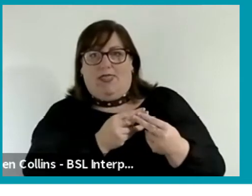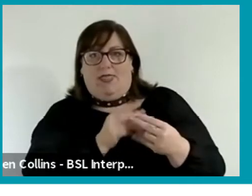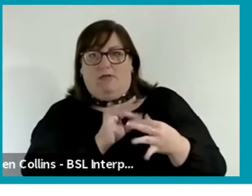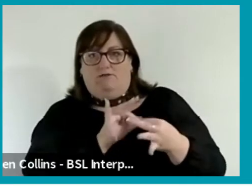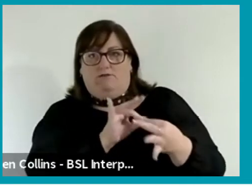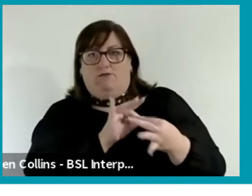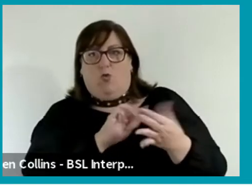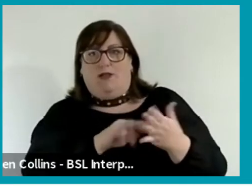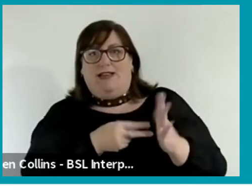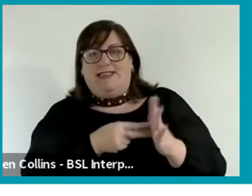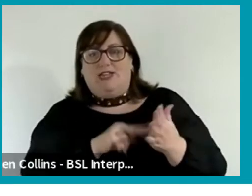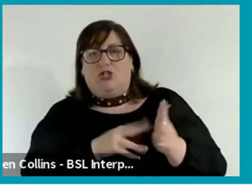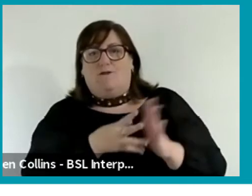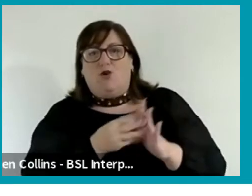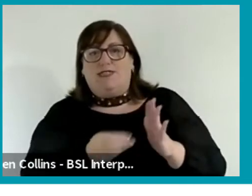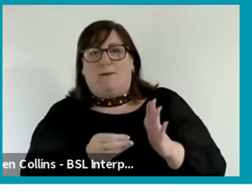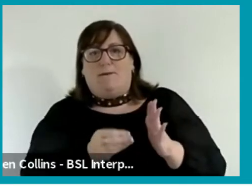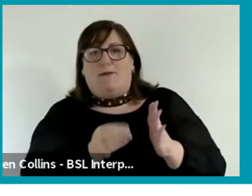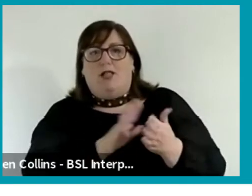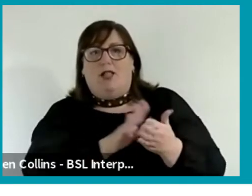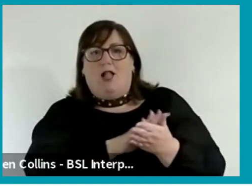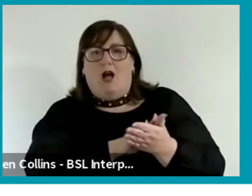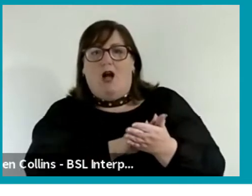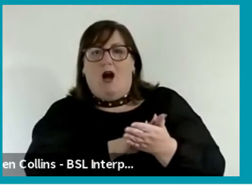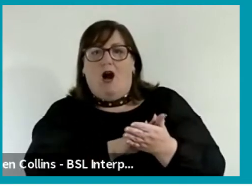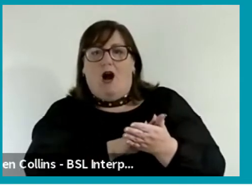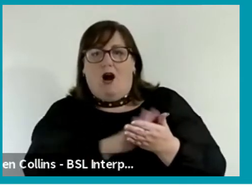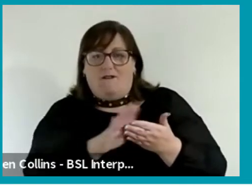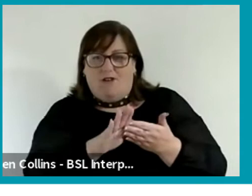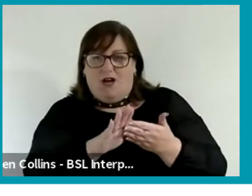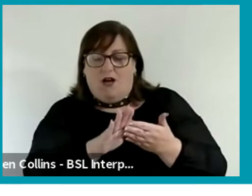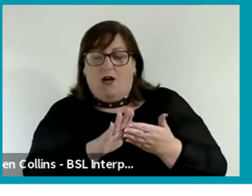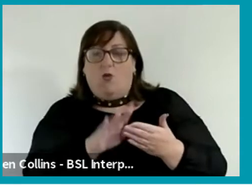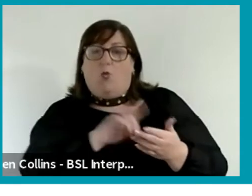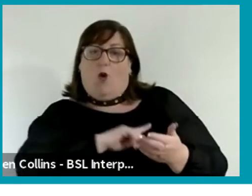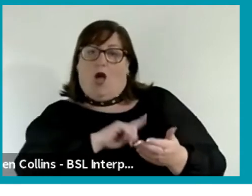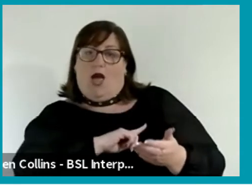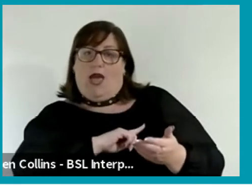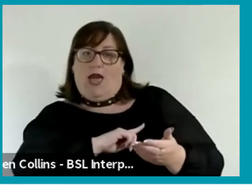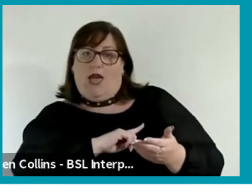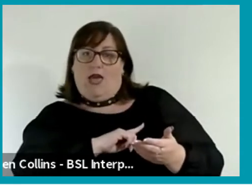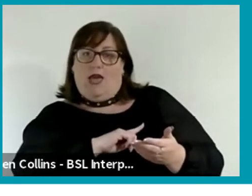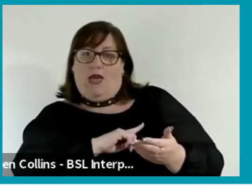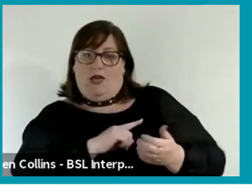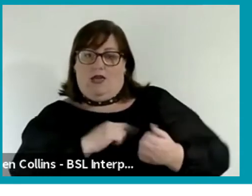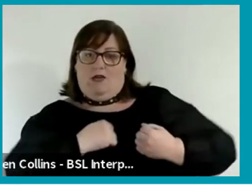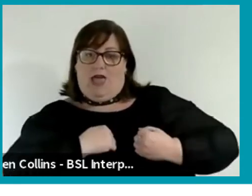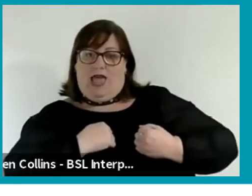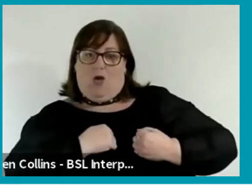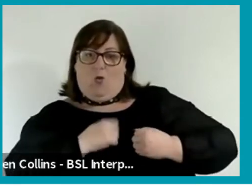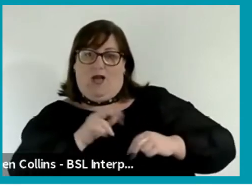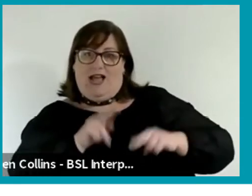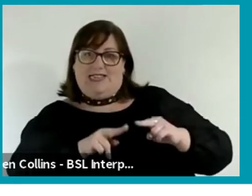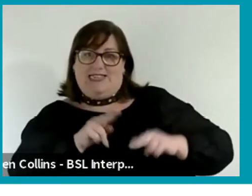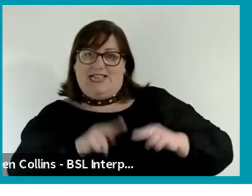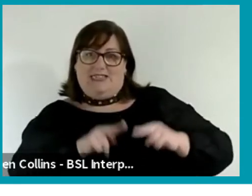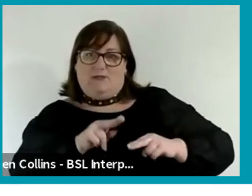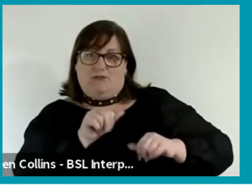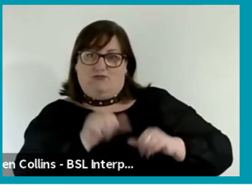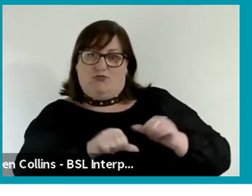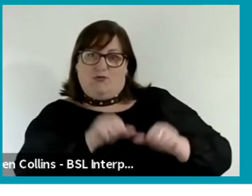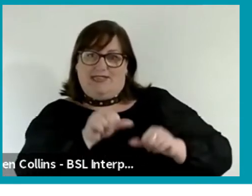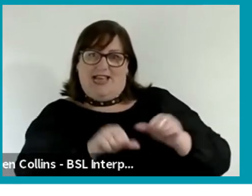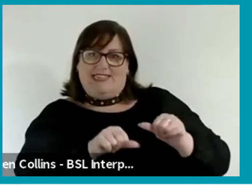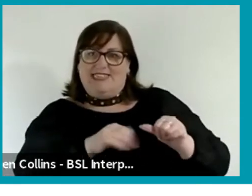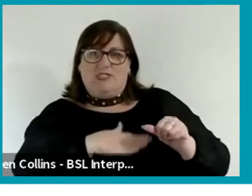sure that when it comes to the assessment process, that the biases perhaps that sit within that